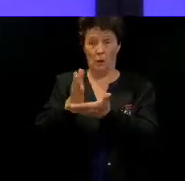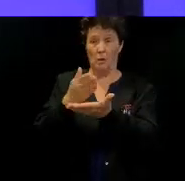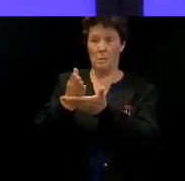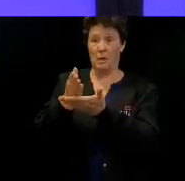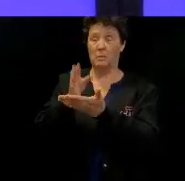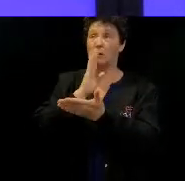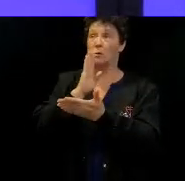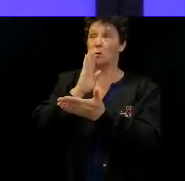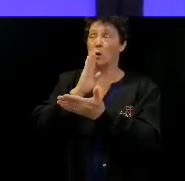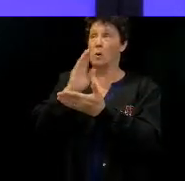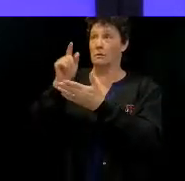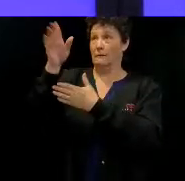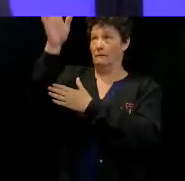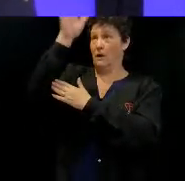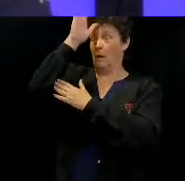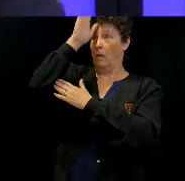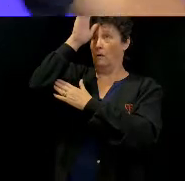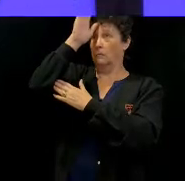about your fear.